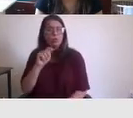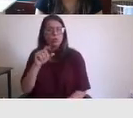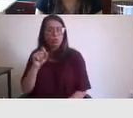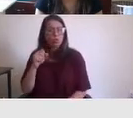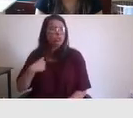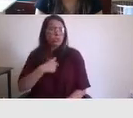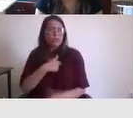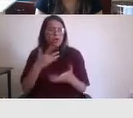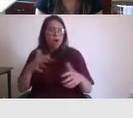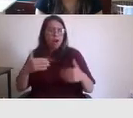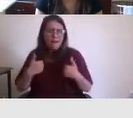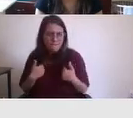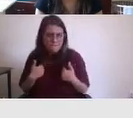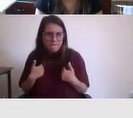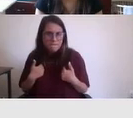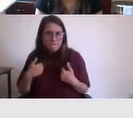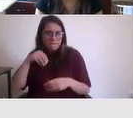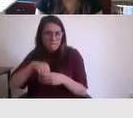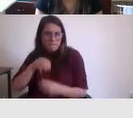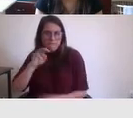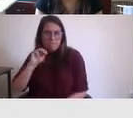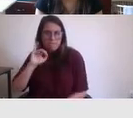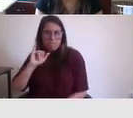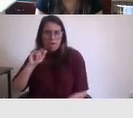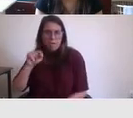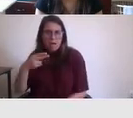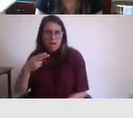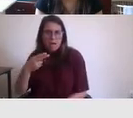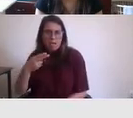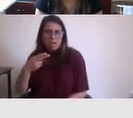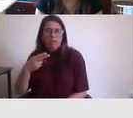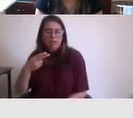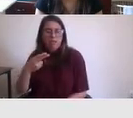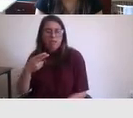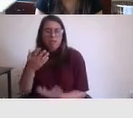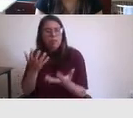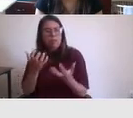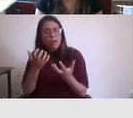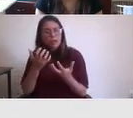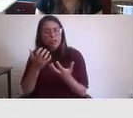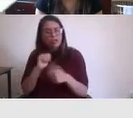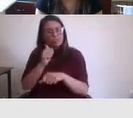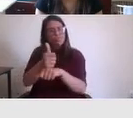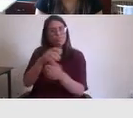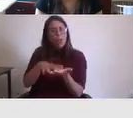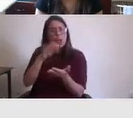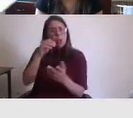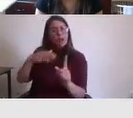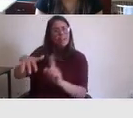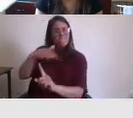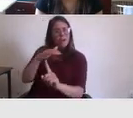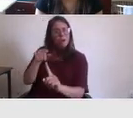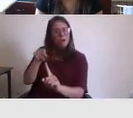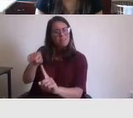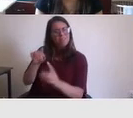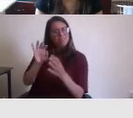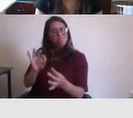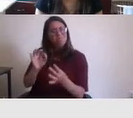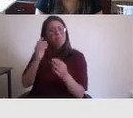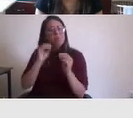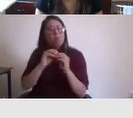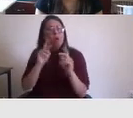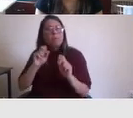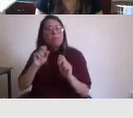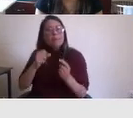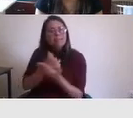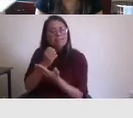have in MyPath to create a learning environment for more people. So